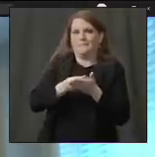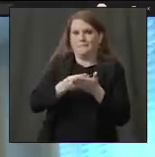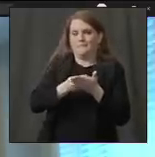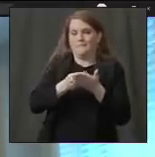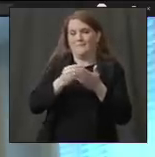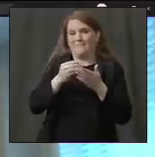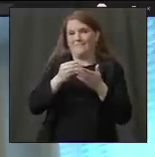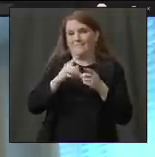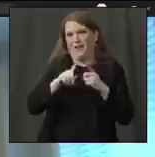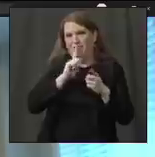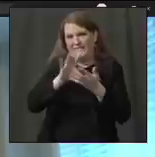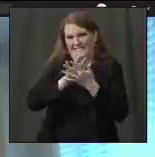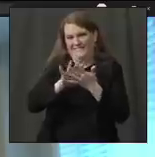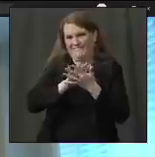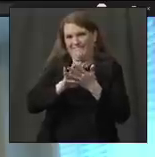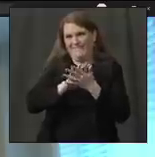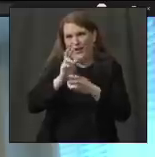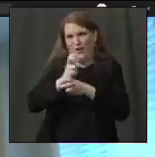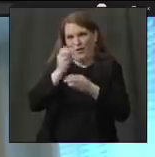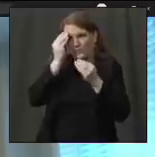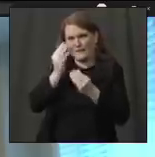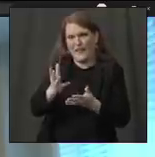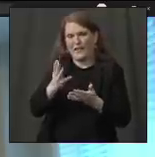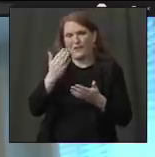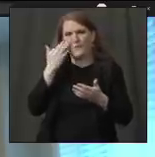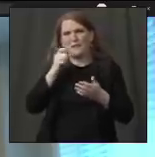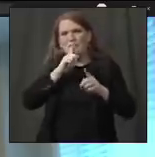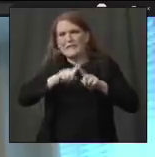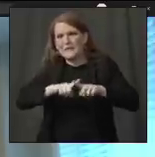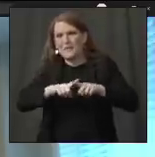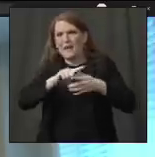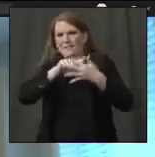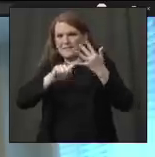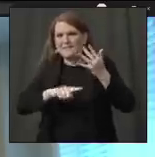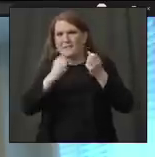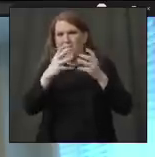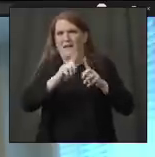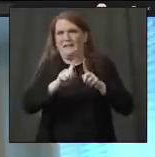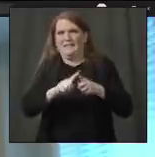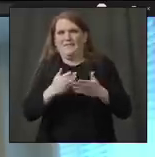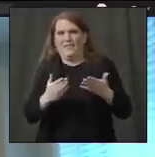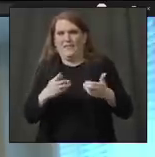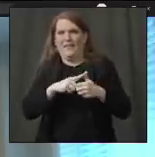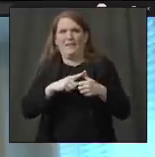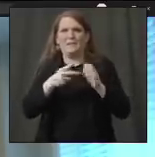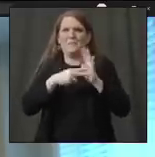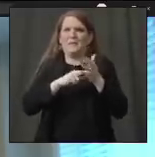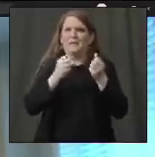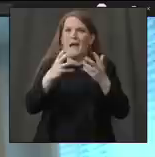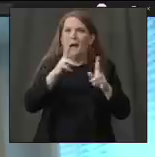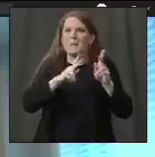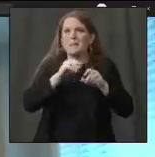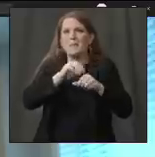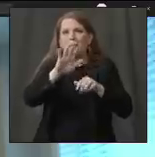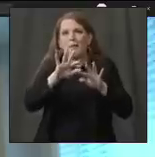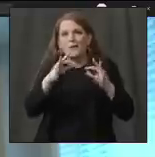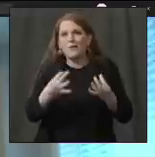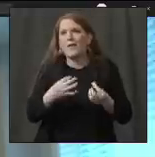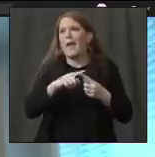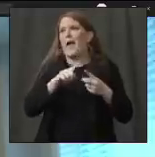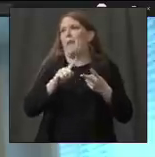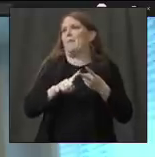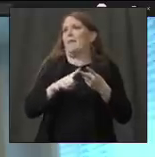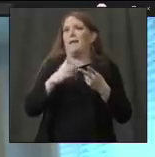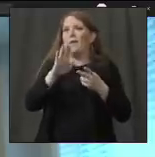things, including the family size and structure. I think you could think